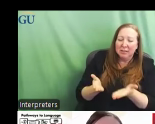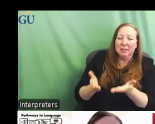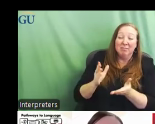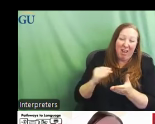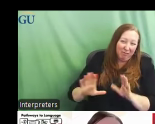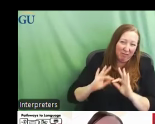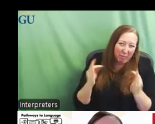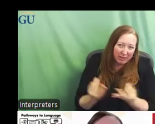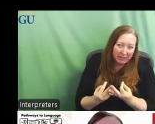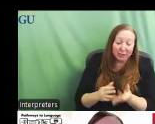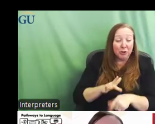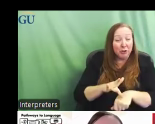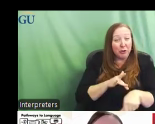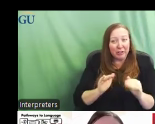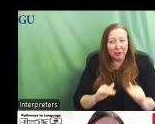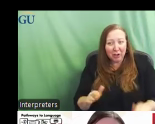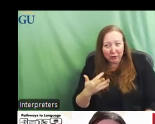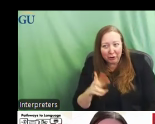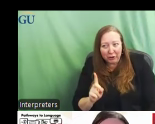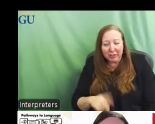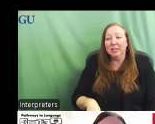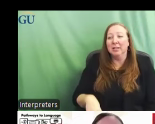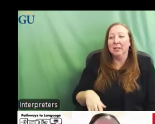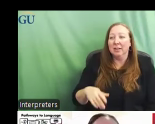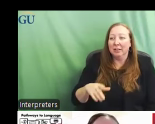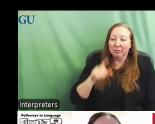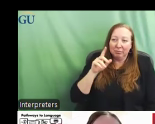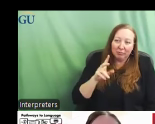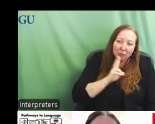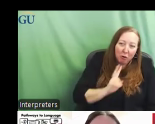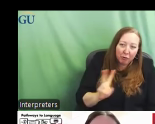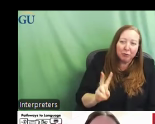early childhood, elementary, high school, and deafblind programs.